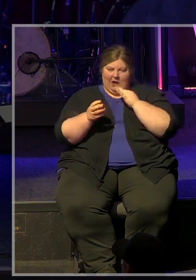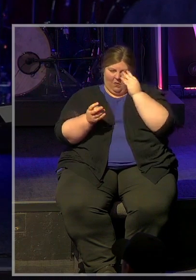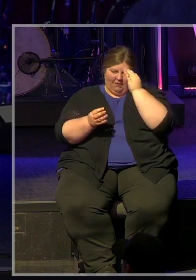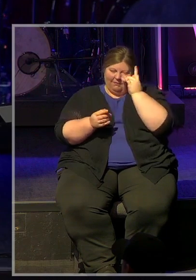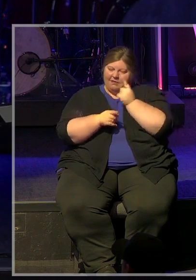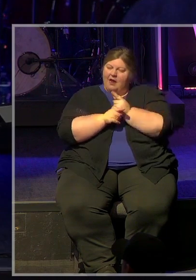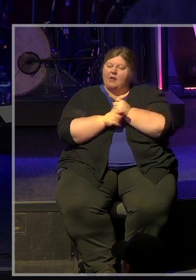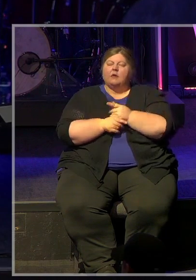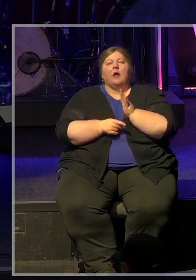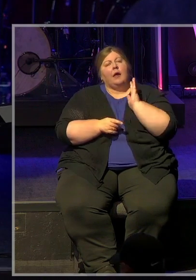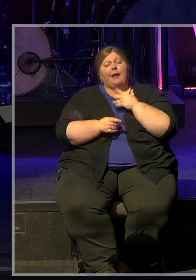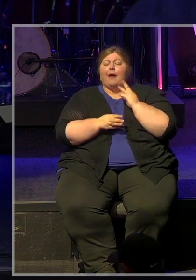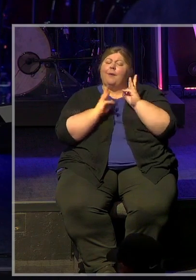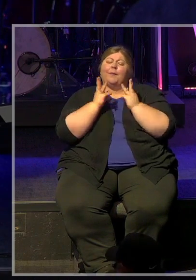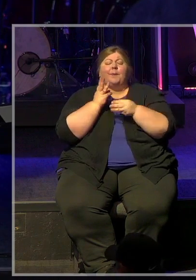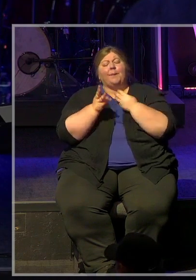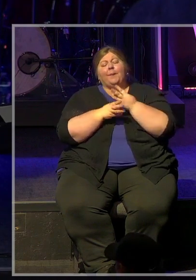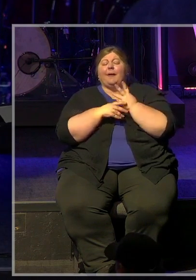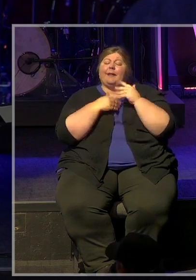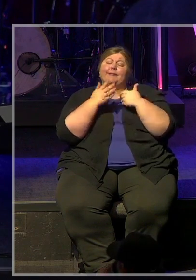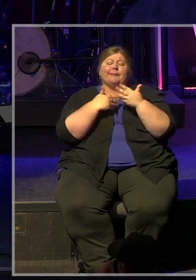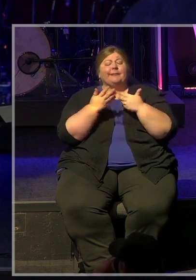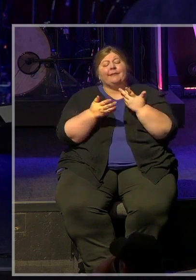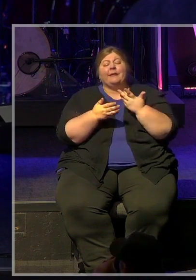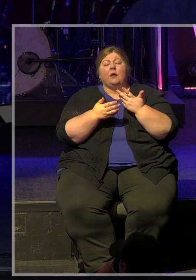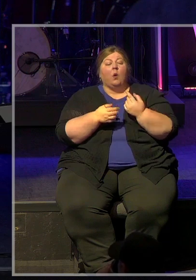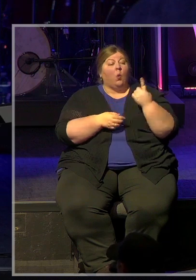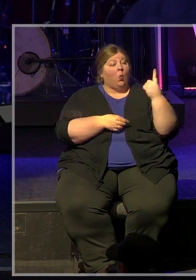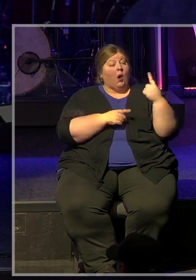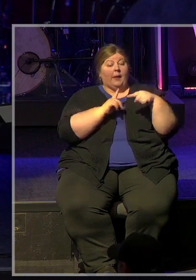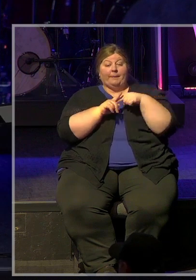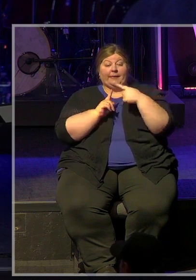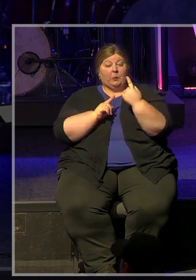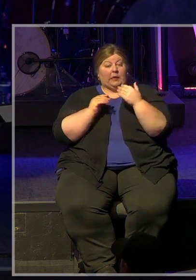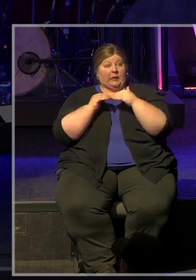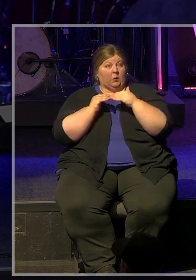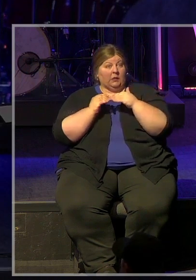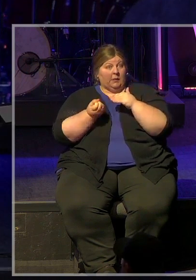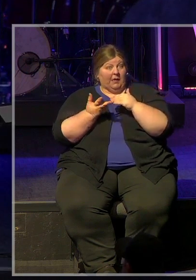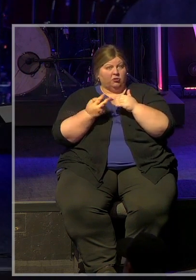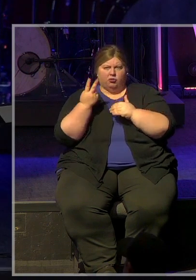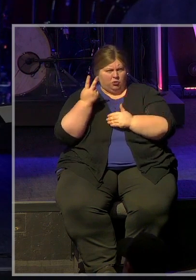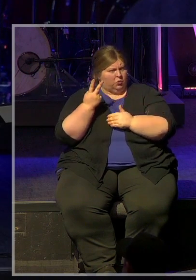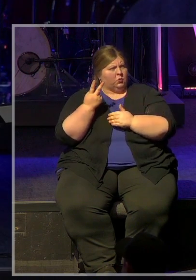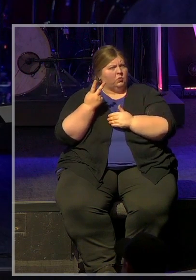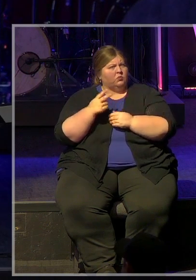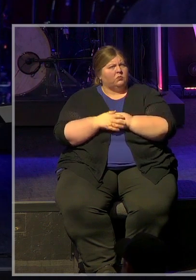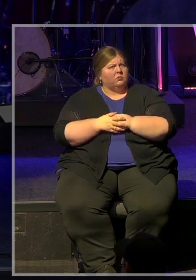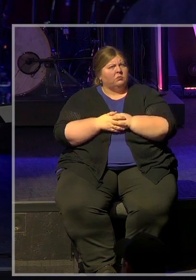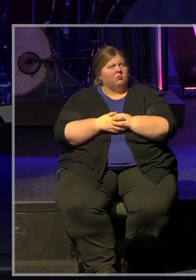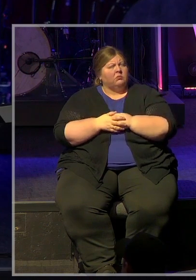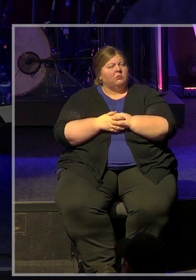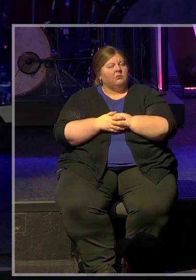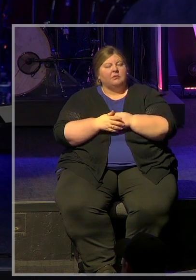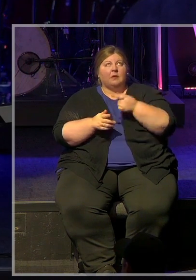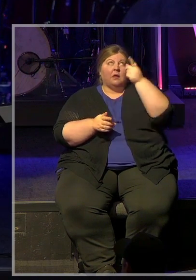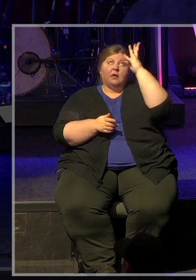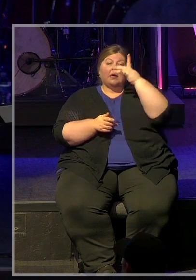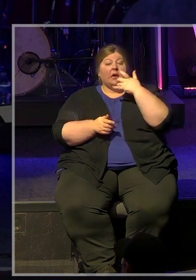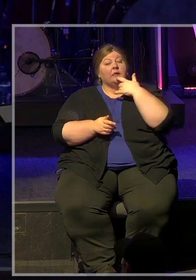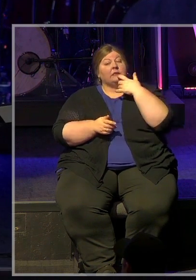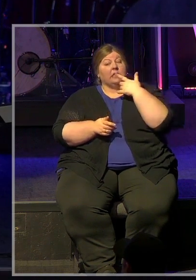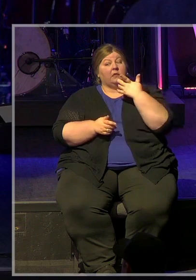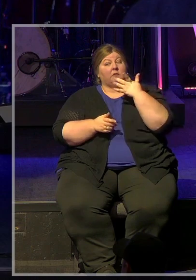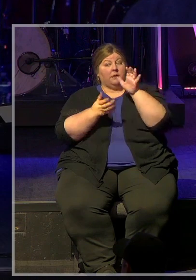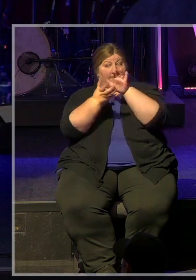in our economy, in our world, or math for us, 1 + 1 = what? 2. But God says, when God